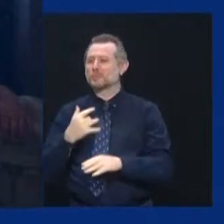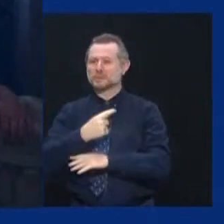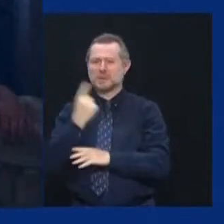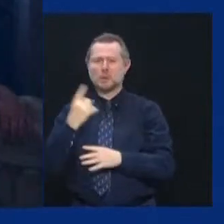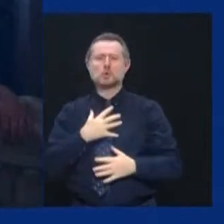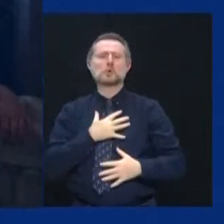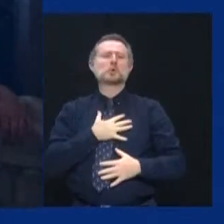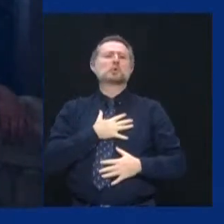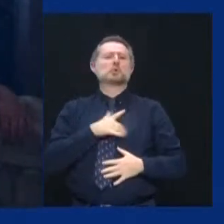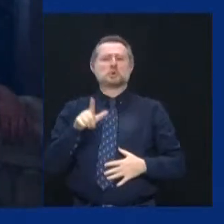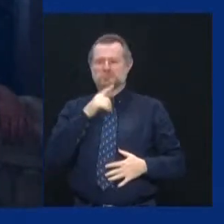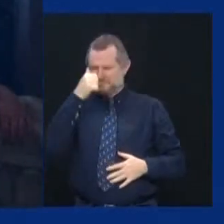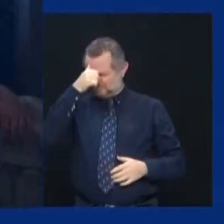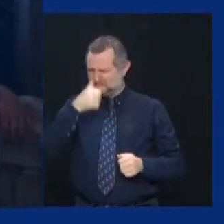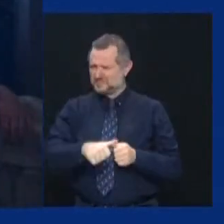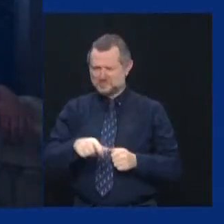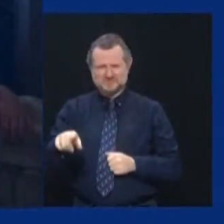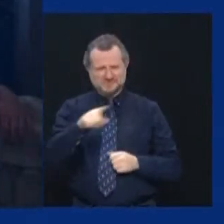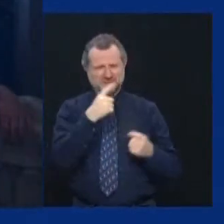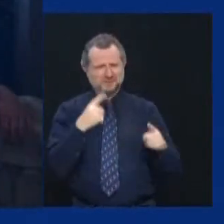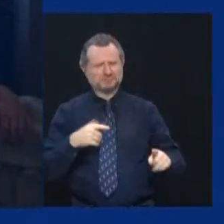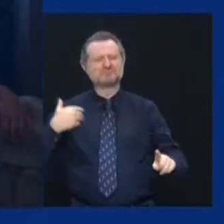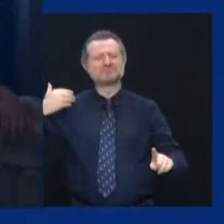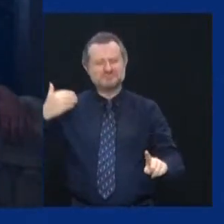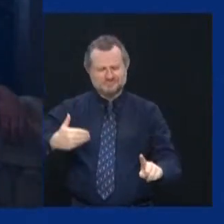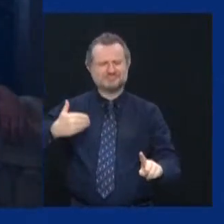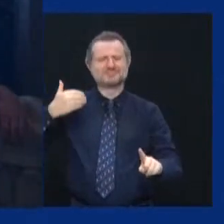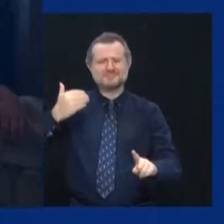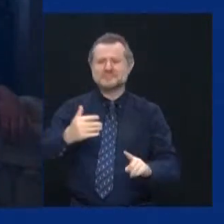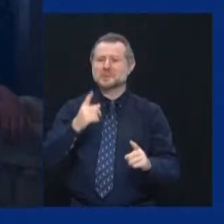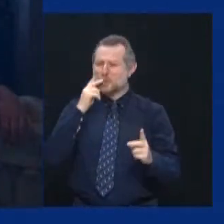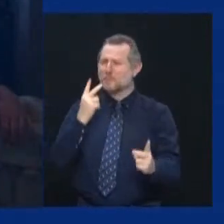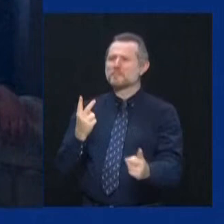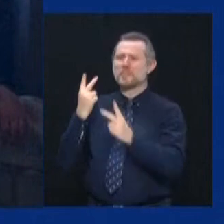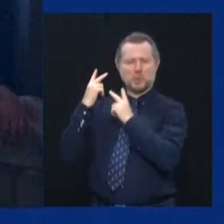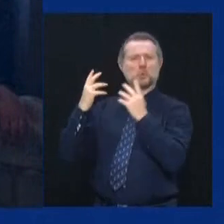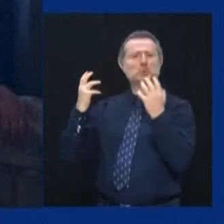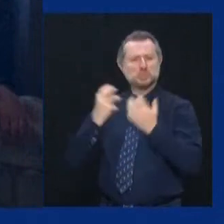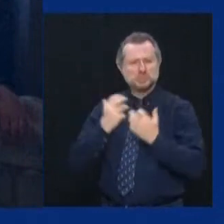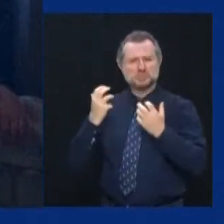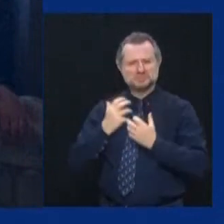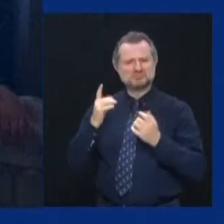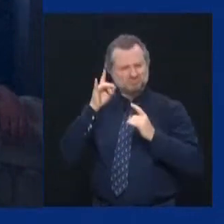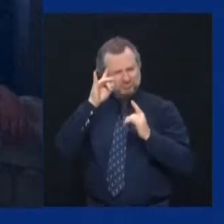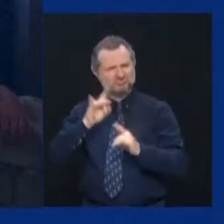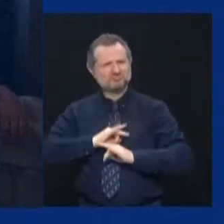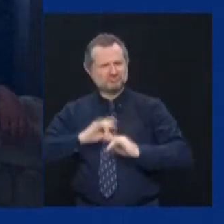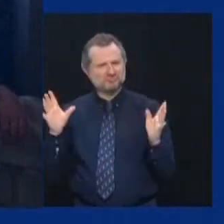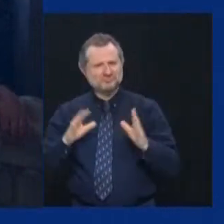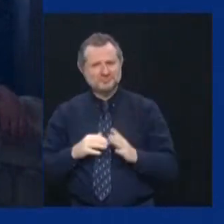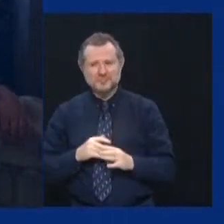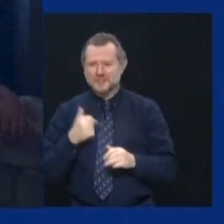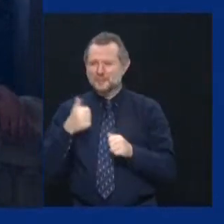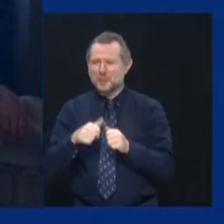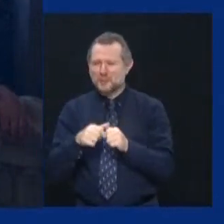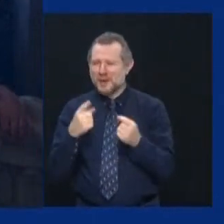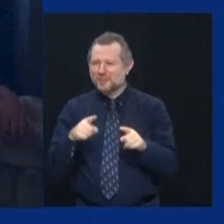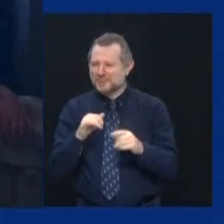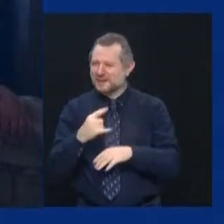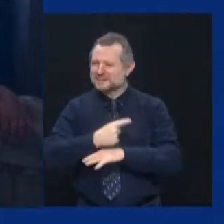There are moments that define you, that are a picture of your character and a picture of your